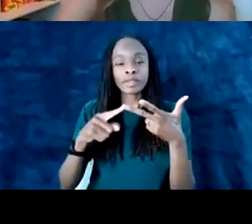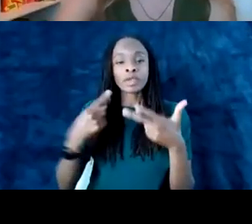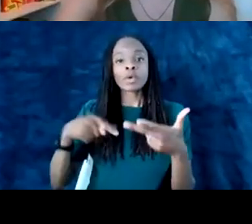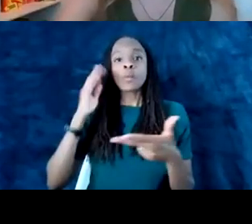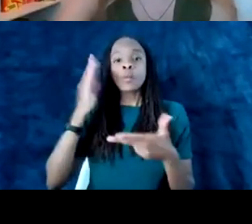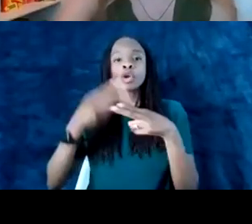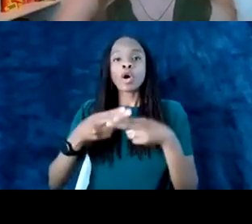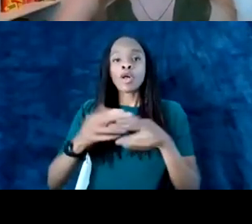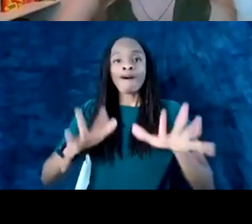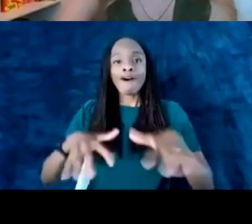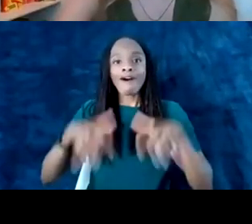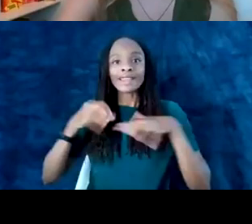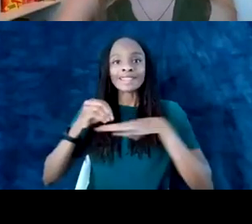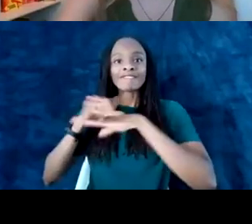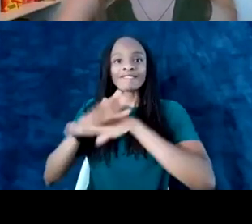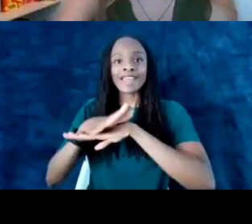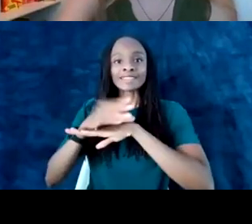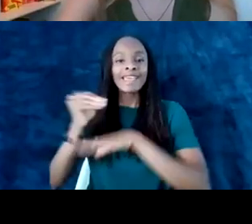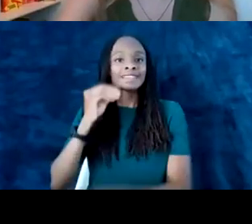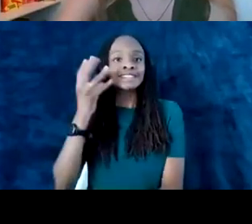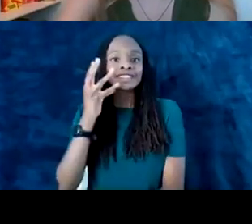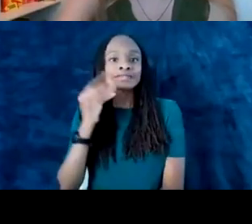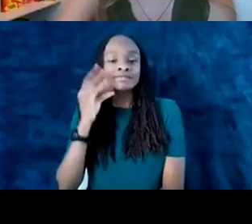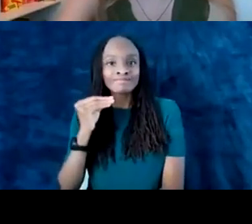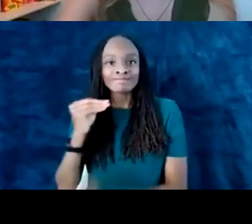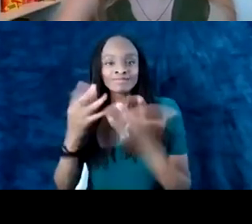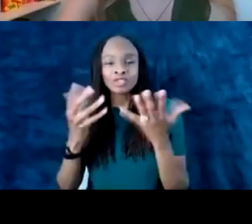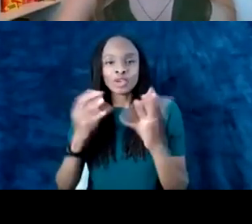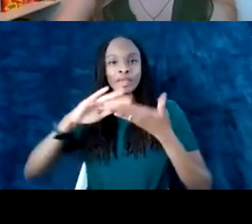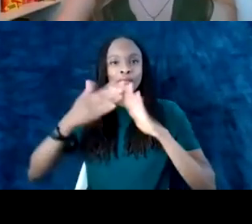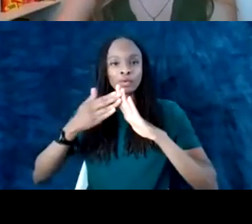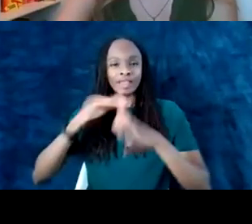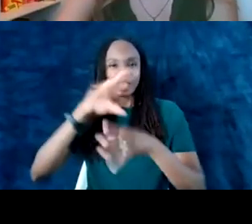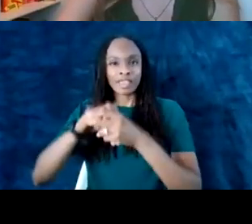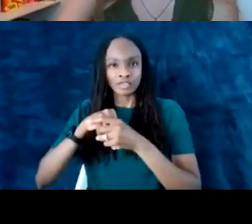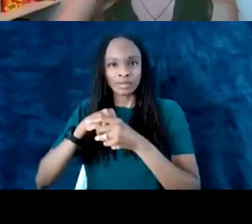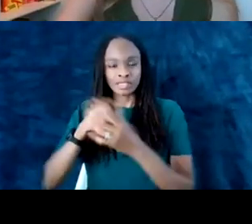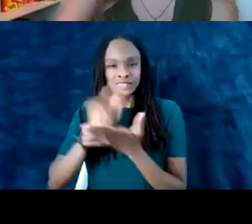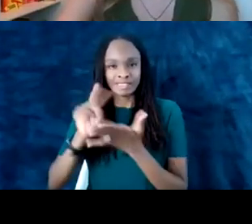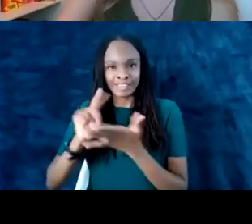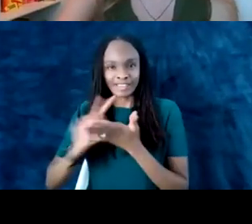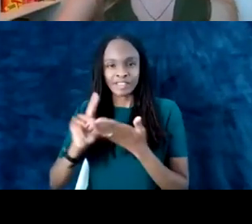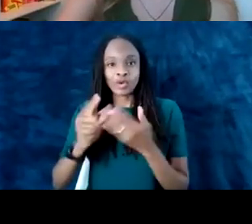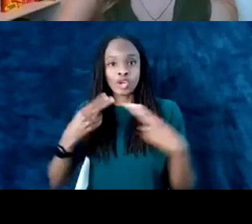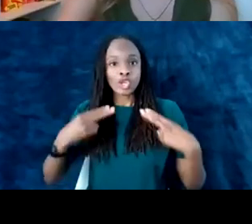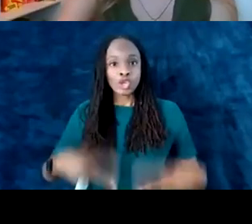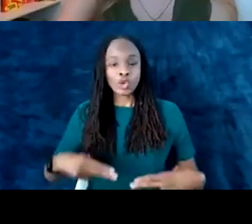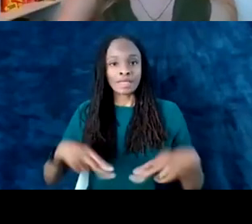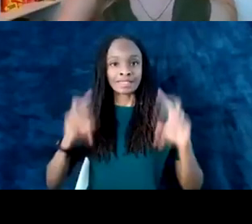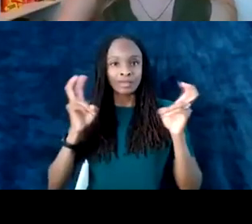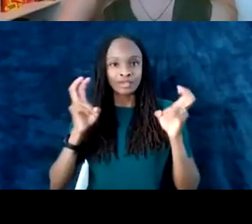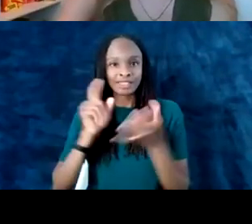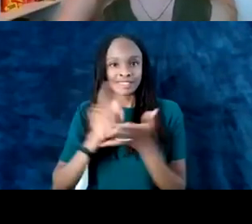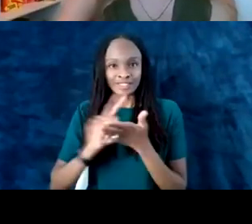audience effects and experience studies, or community engagement studies as well. So these are human subjects research studies, again,